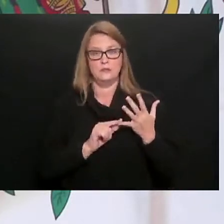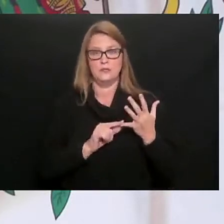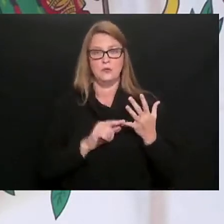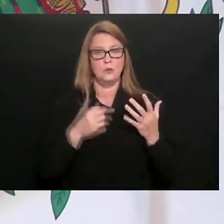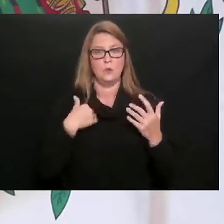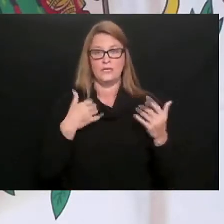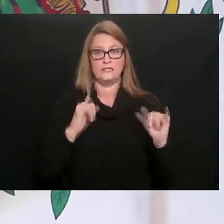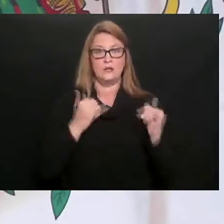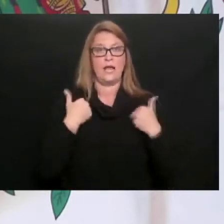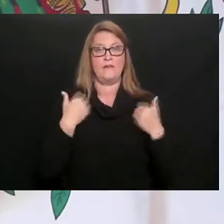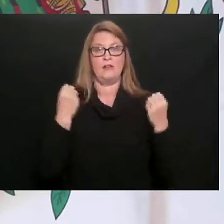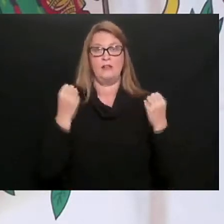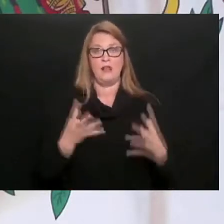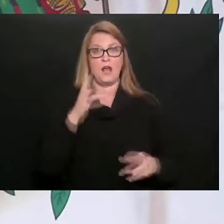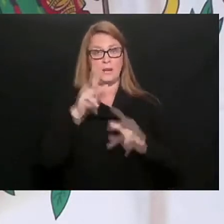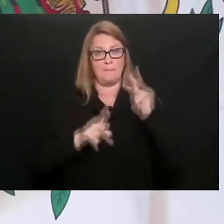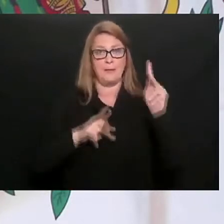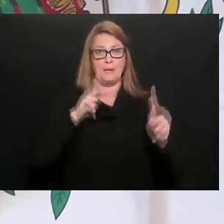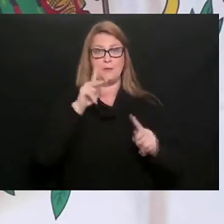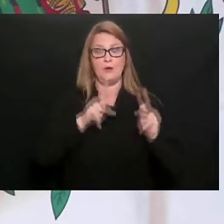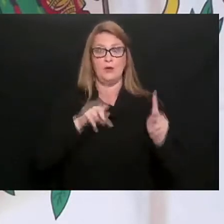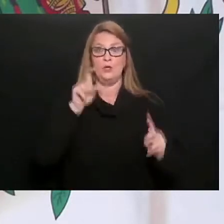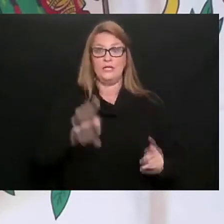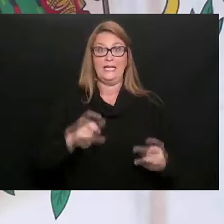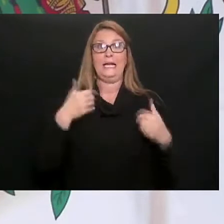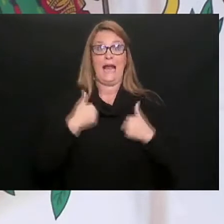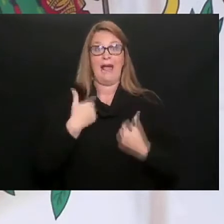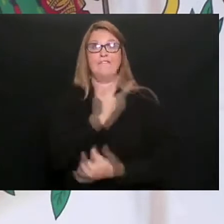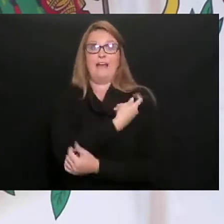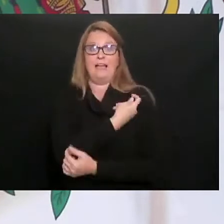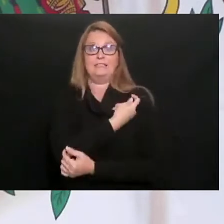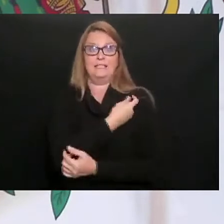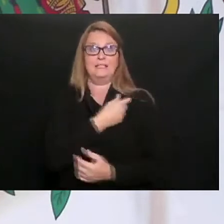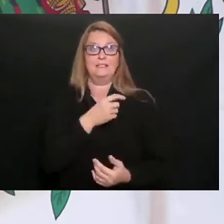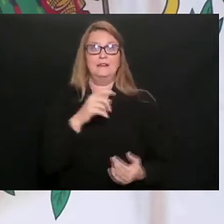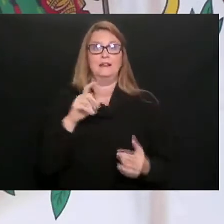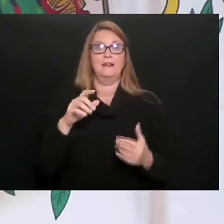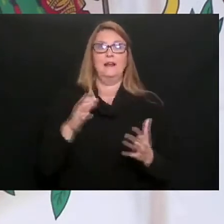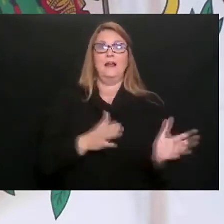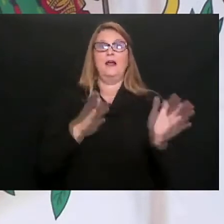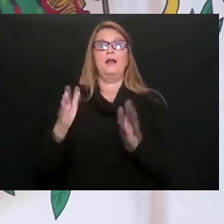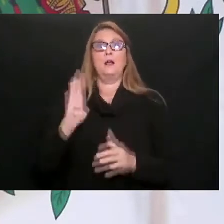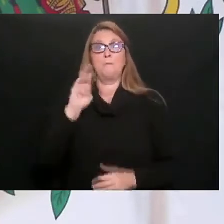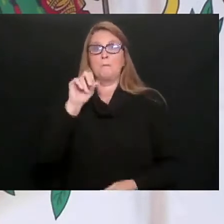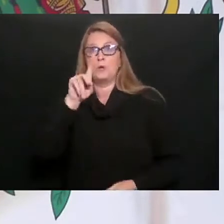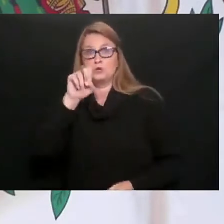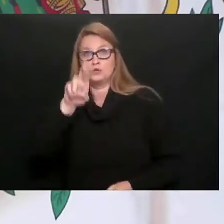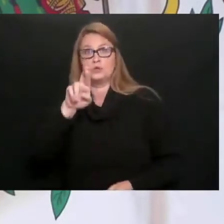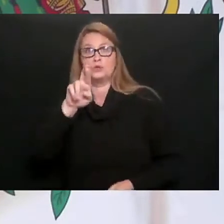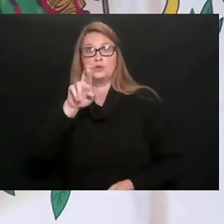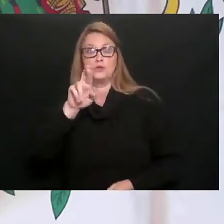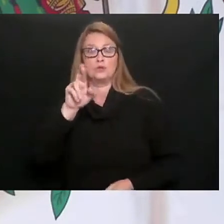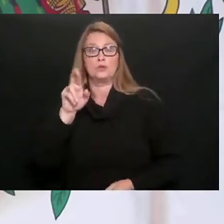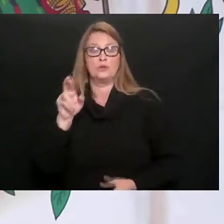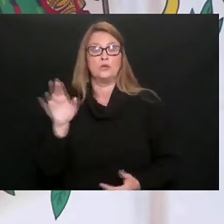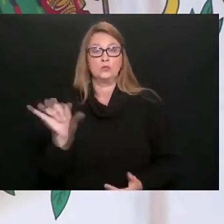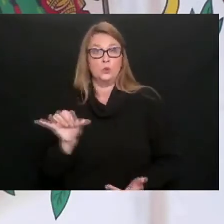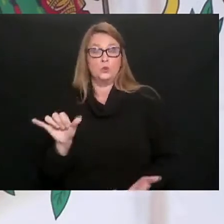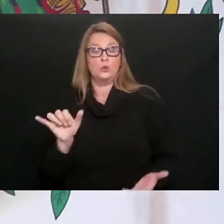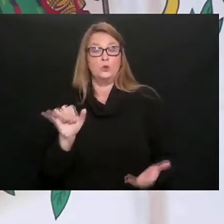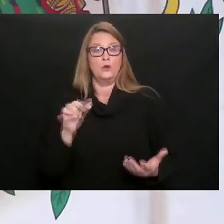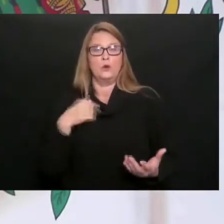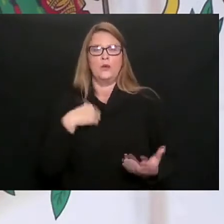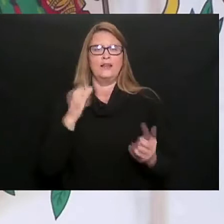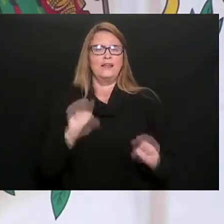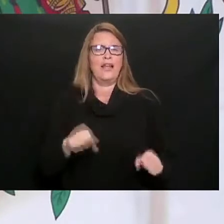still got a lot of folks out in West Virginia that need to get vaccinated and need to get their booster shot. There's no question about that. We can tell you the